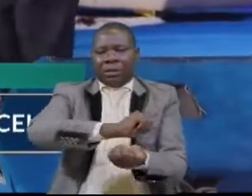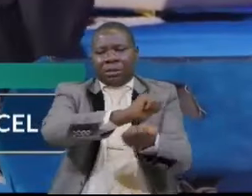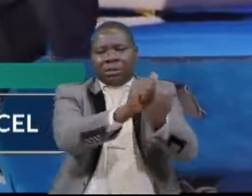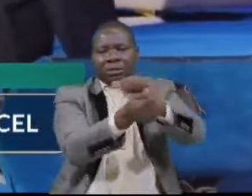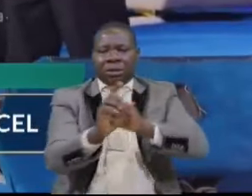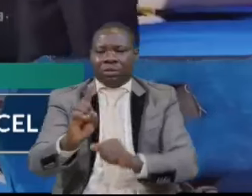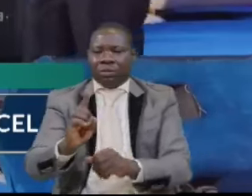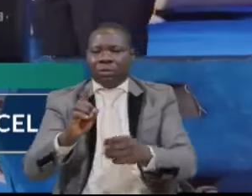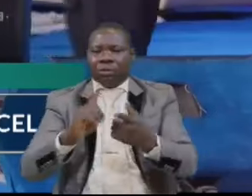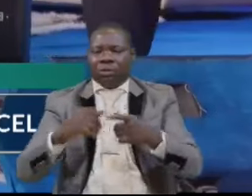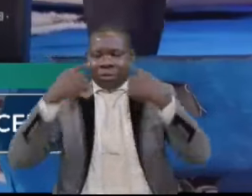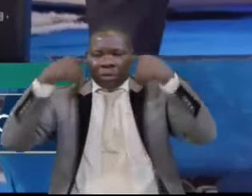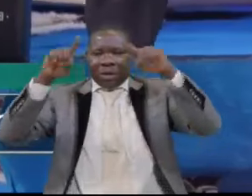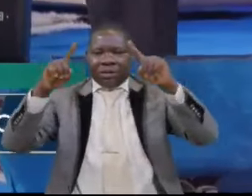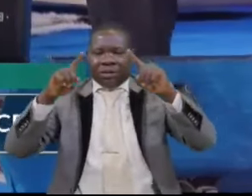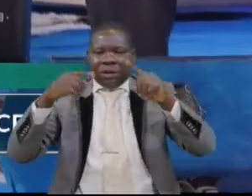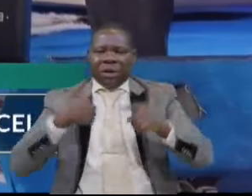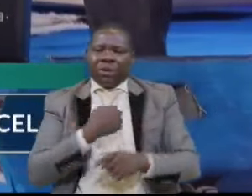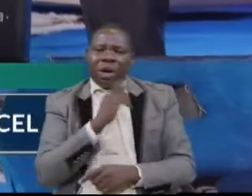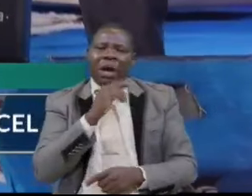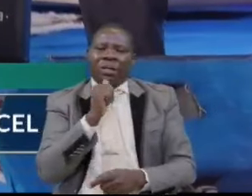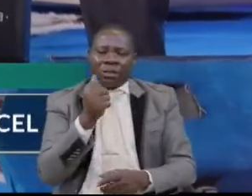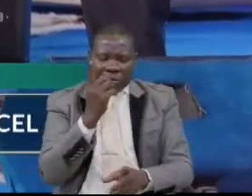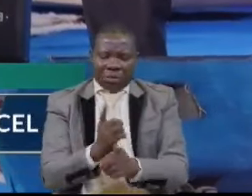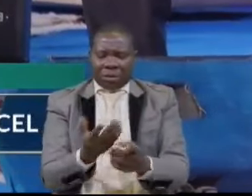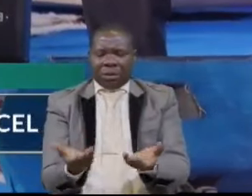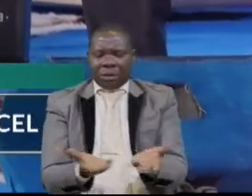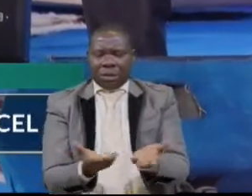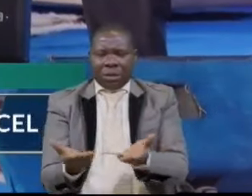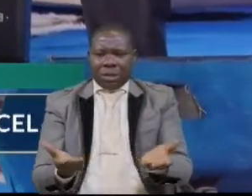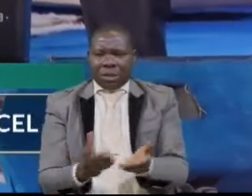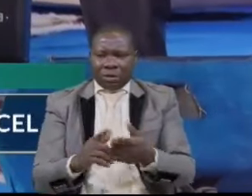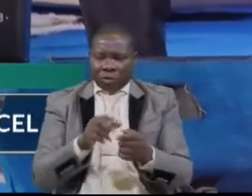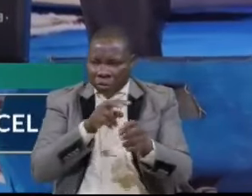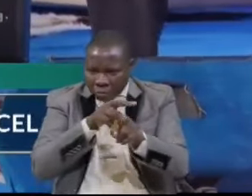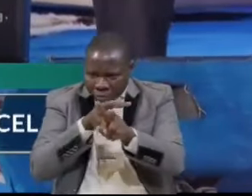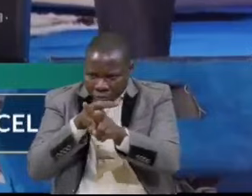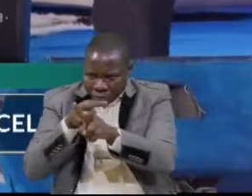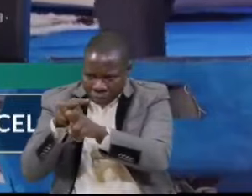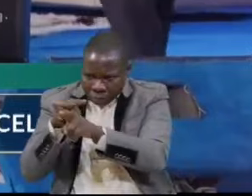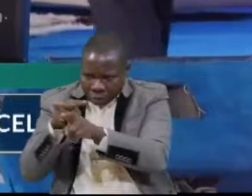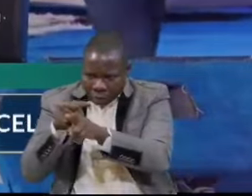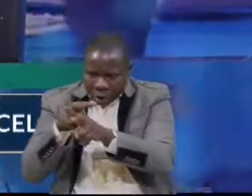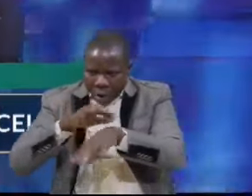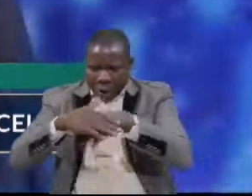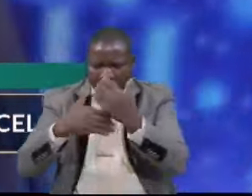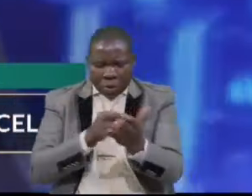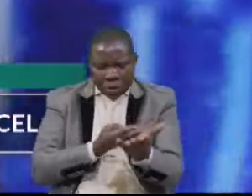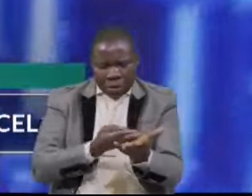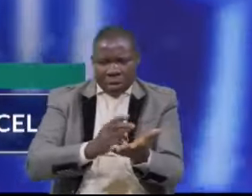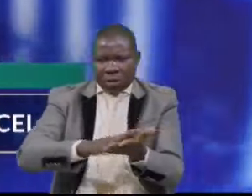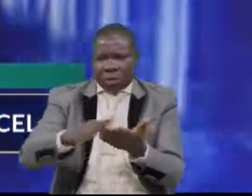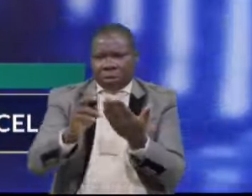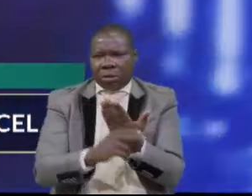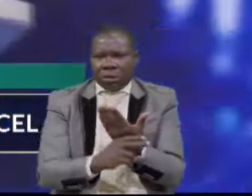we're not just here to, you know, to just observe all righteousness. There is a